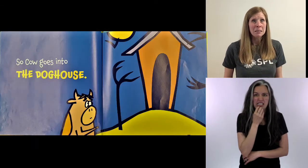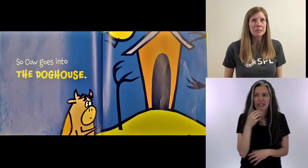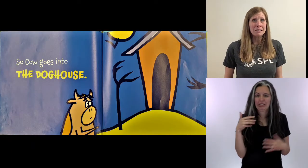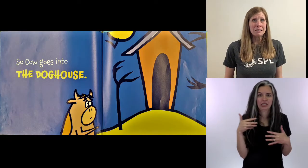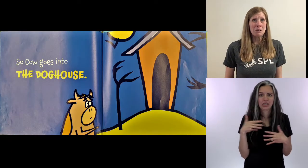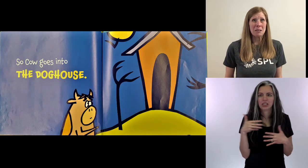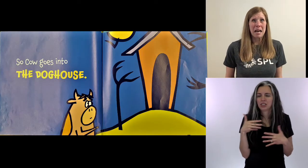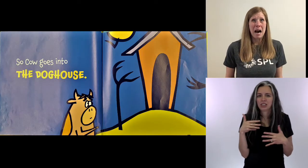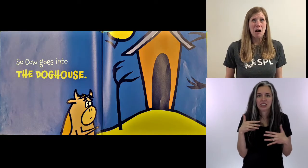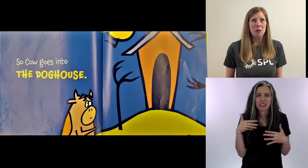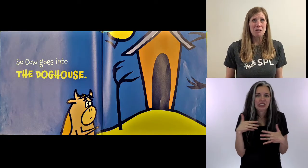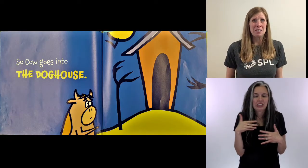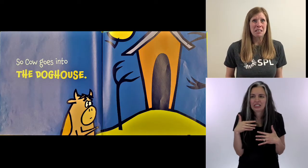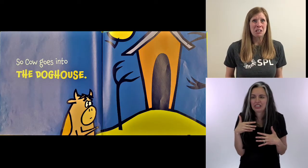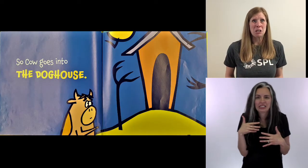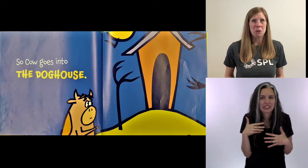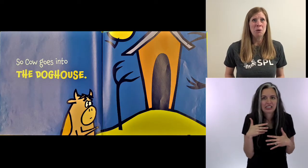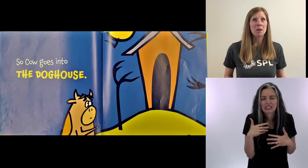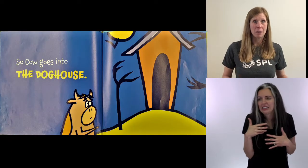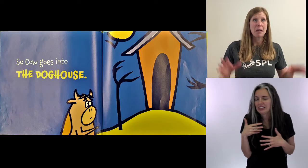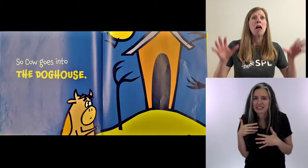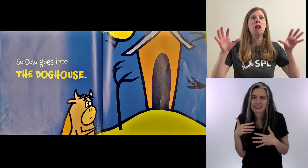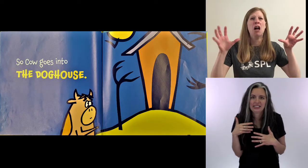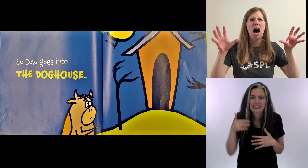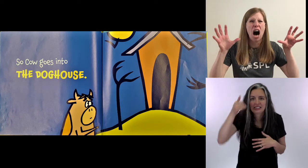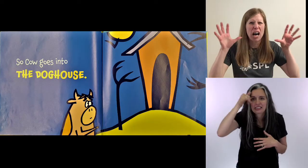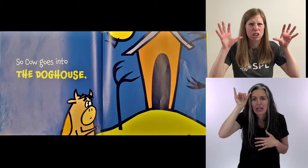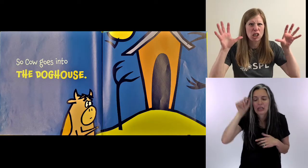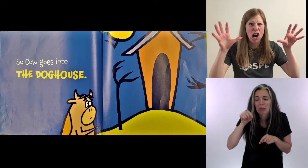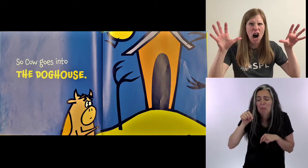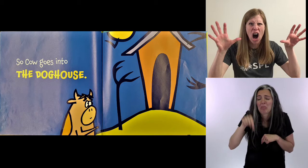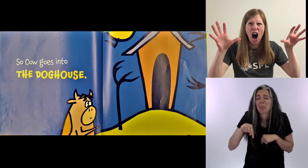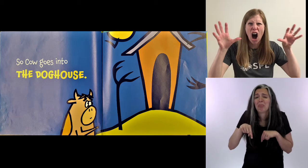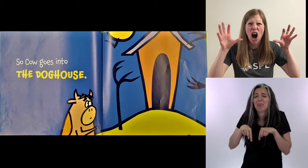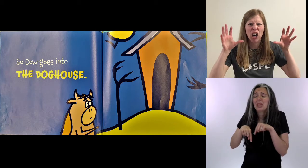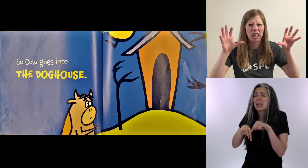afraid. So Cow goes into the